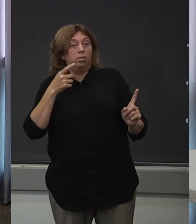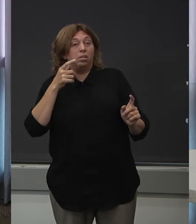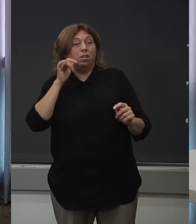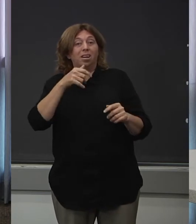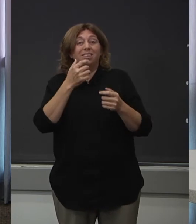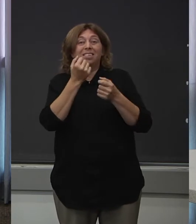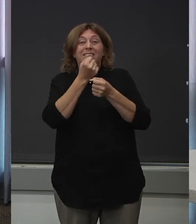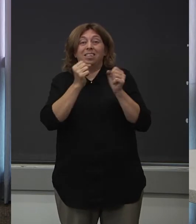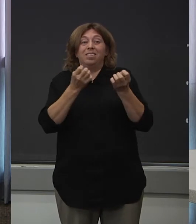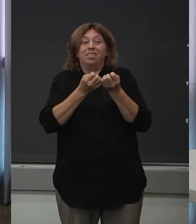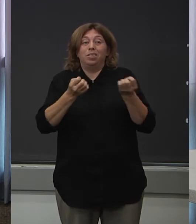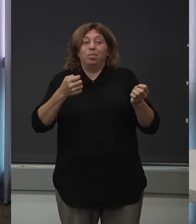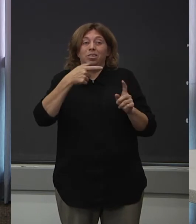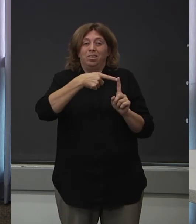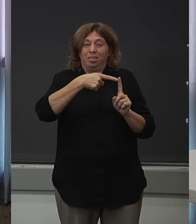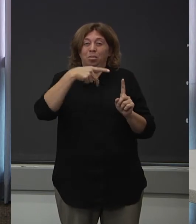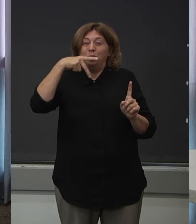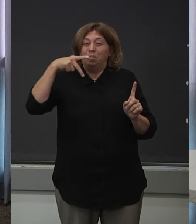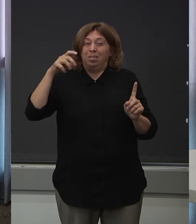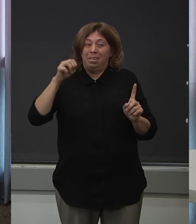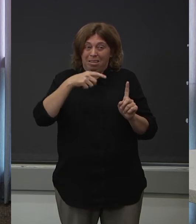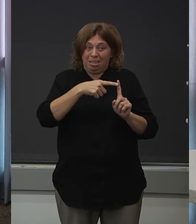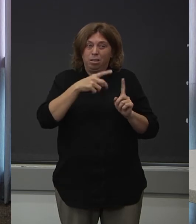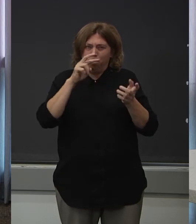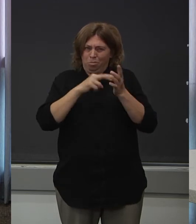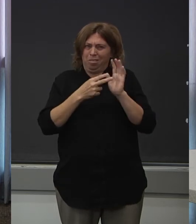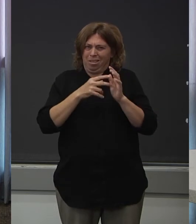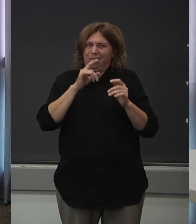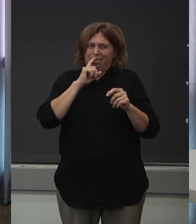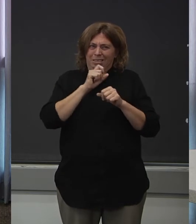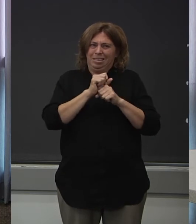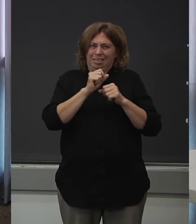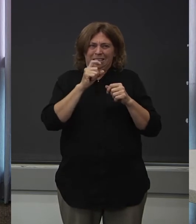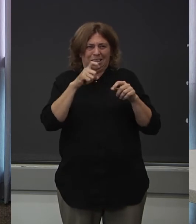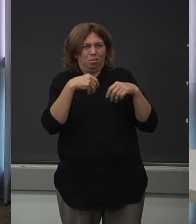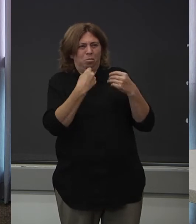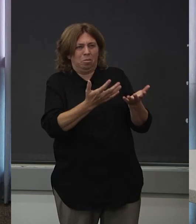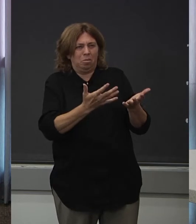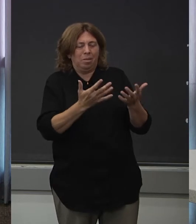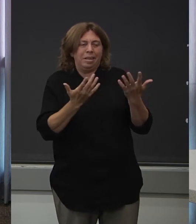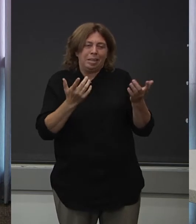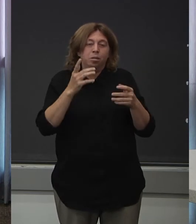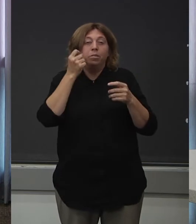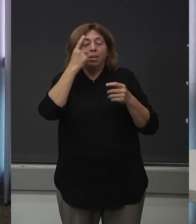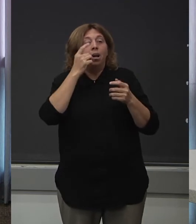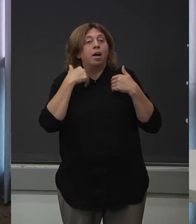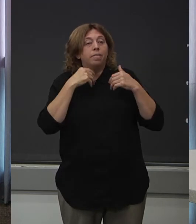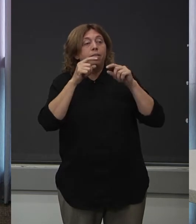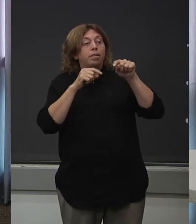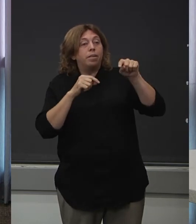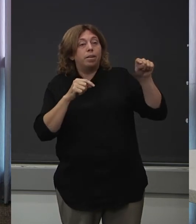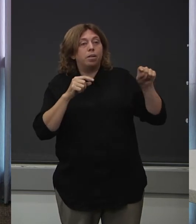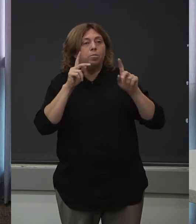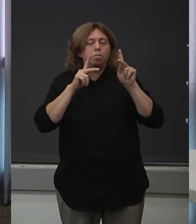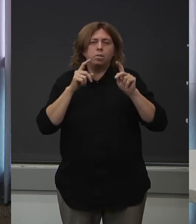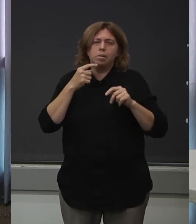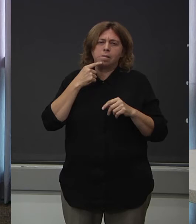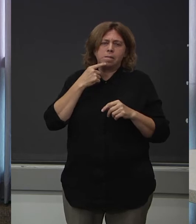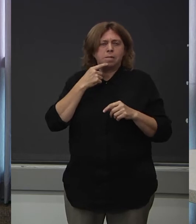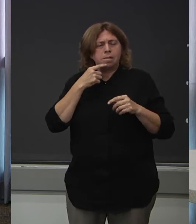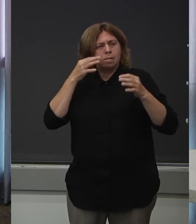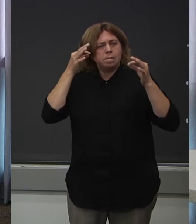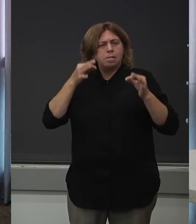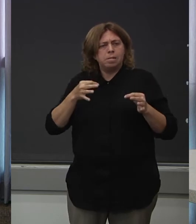people wear their own as well, because one of the things is the value of comfort for anybody. And so if they're